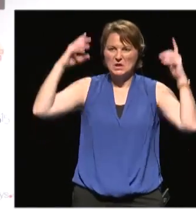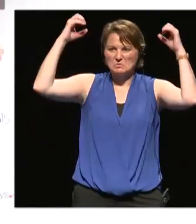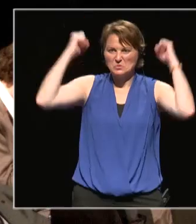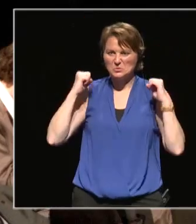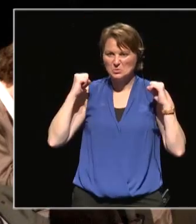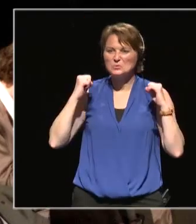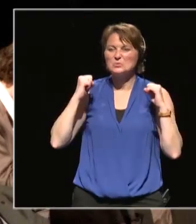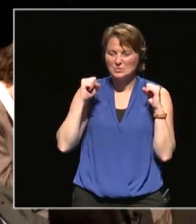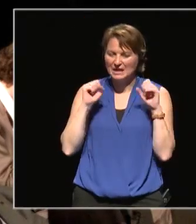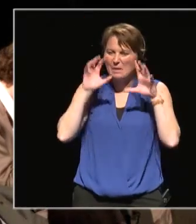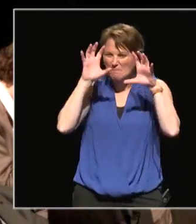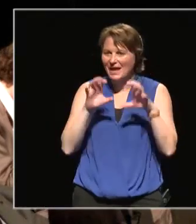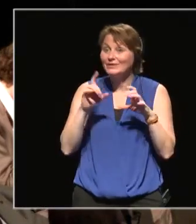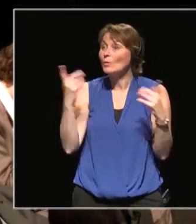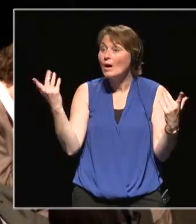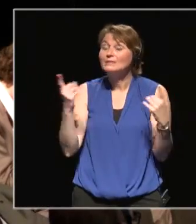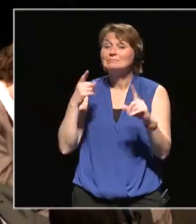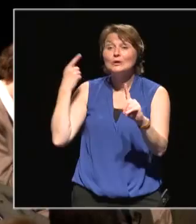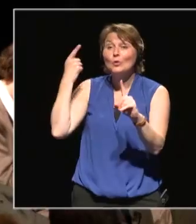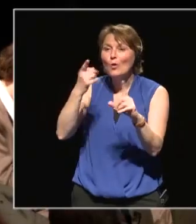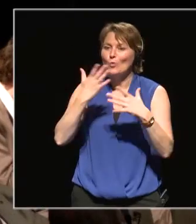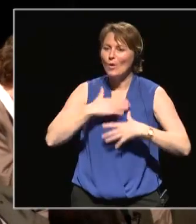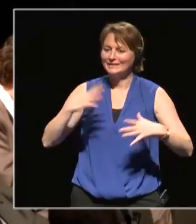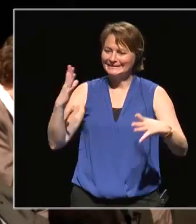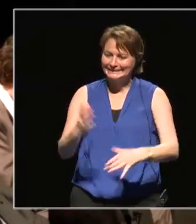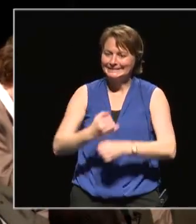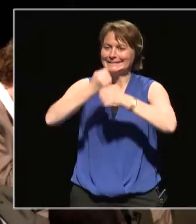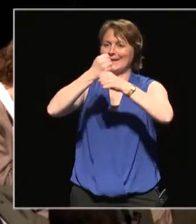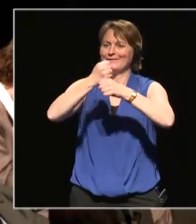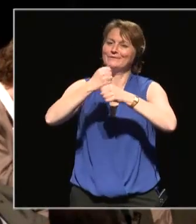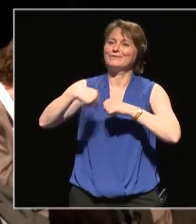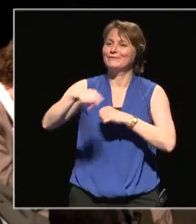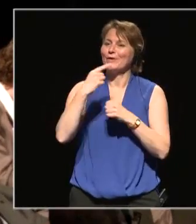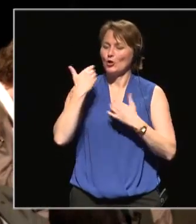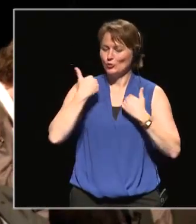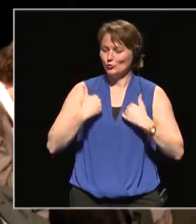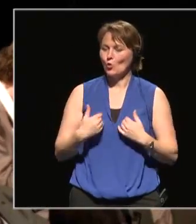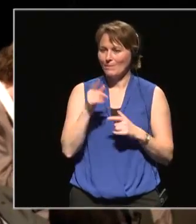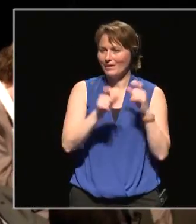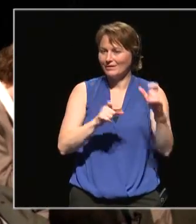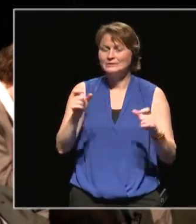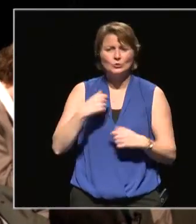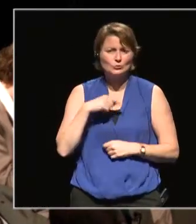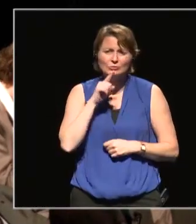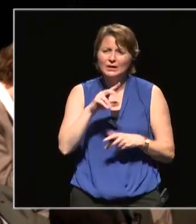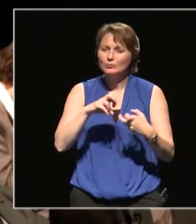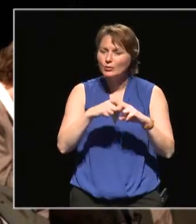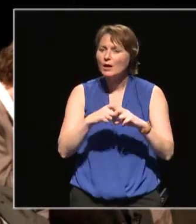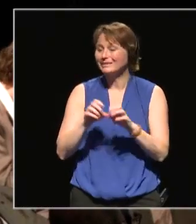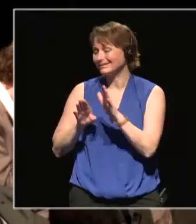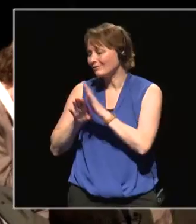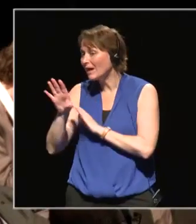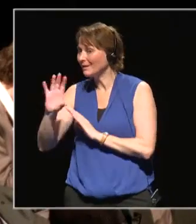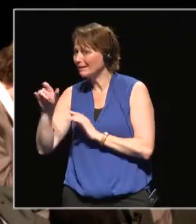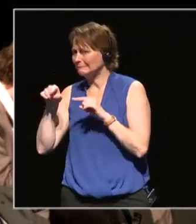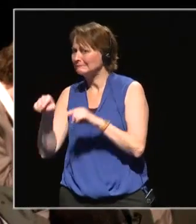humans, because at this stage, what is really happening is humanity at stake, and particularly people in developing countries.